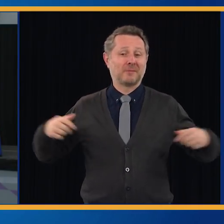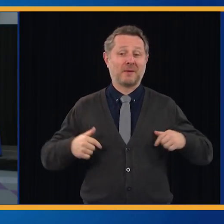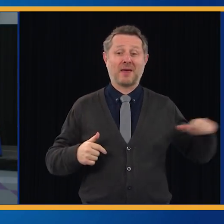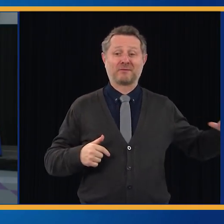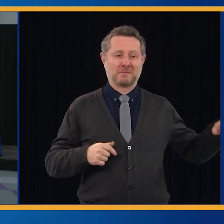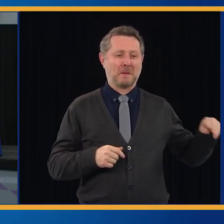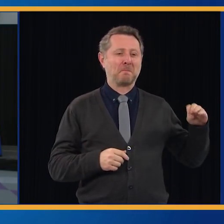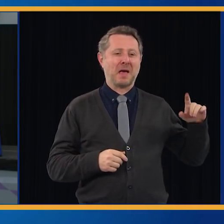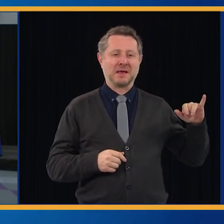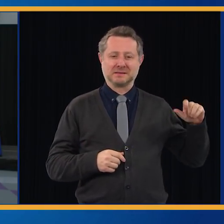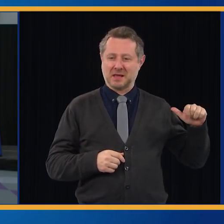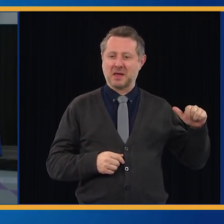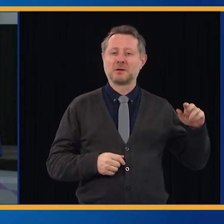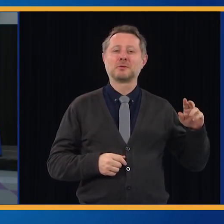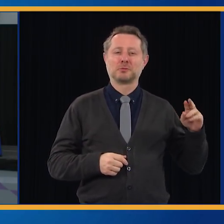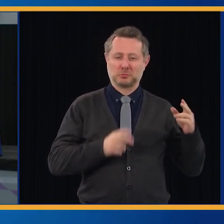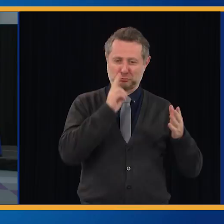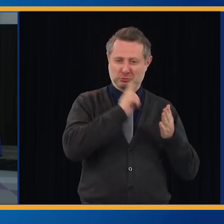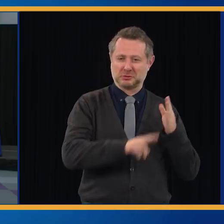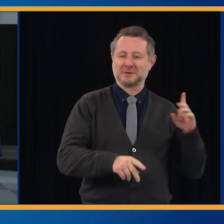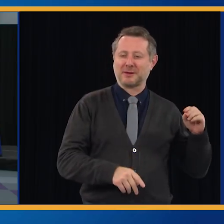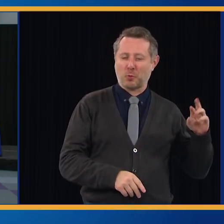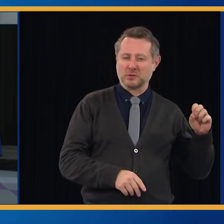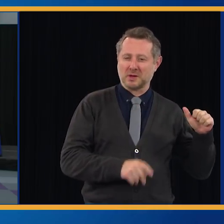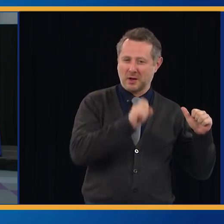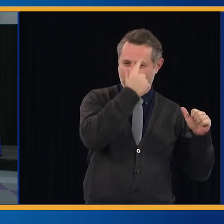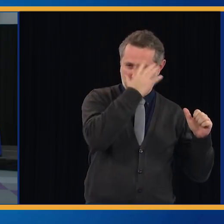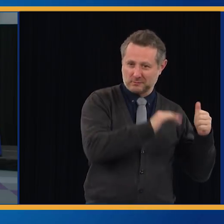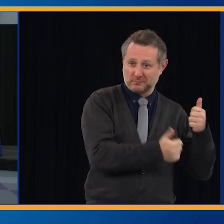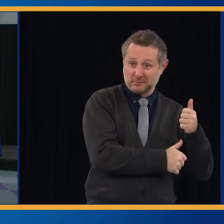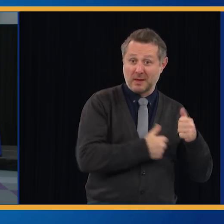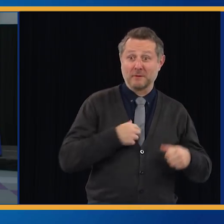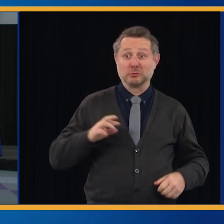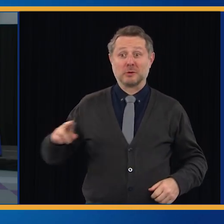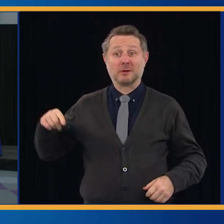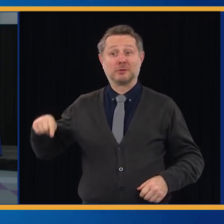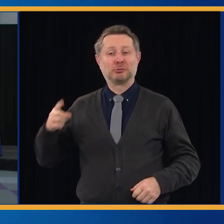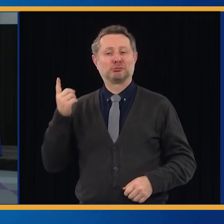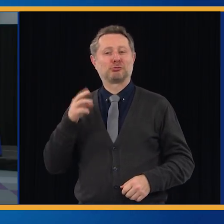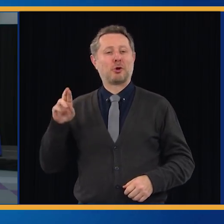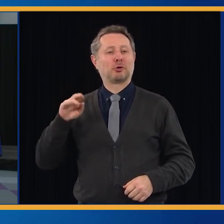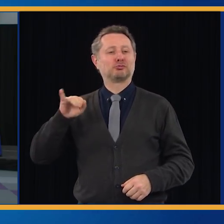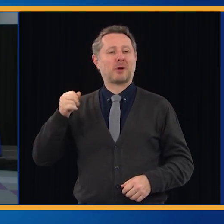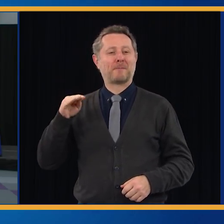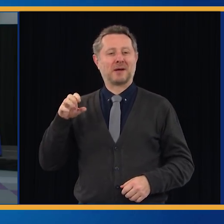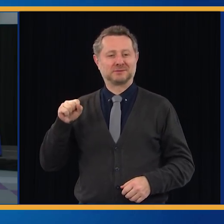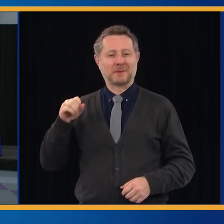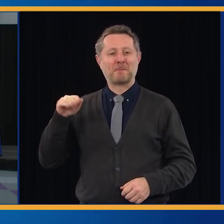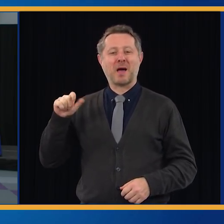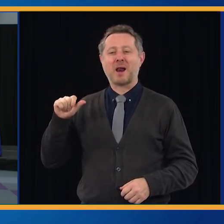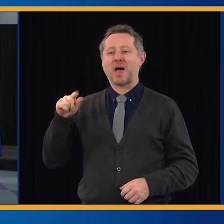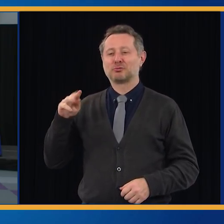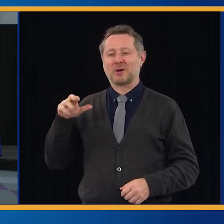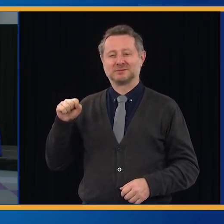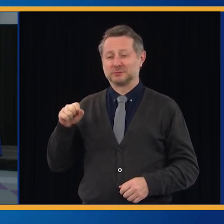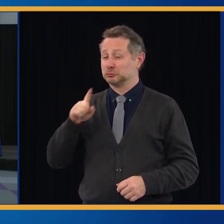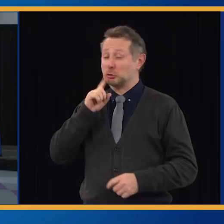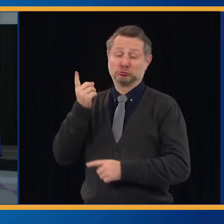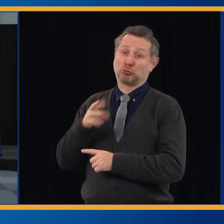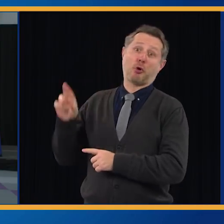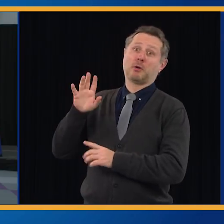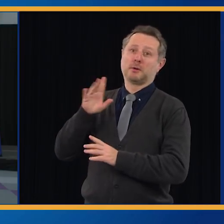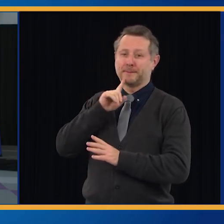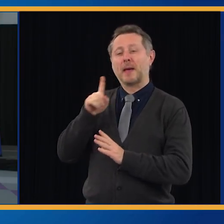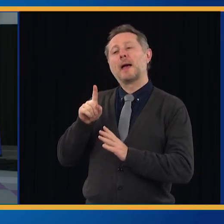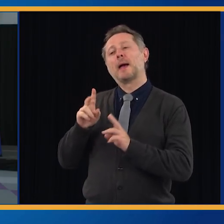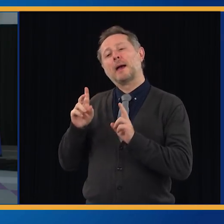is Secretary to the Governor. To my right, Dr. James Malatras, who's not a real doctor like the doctors here, but he's